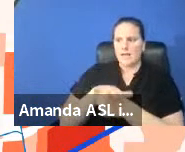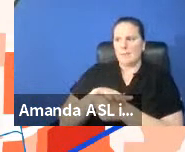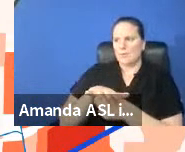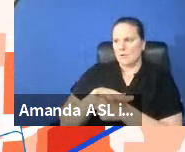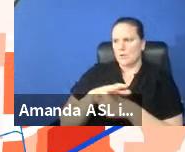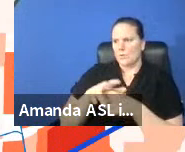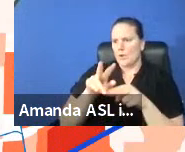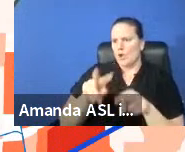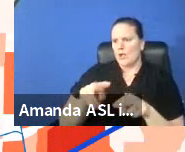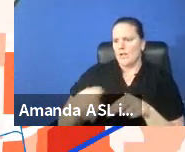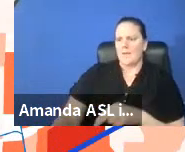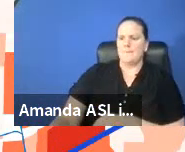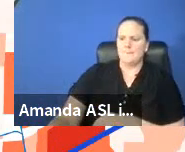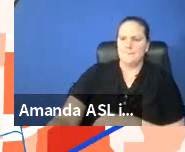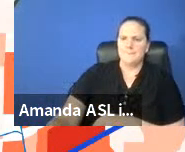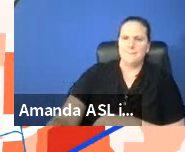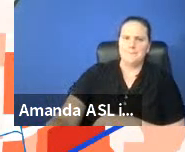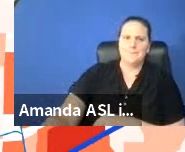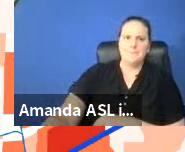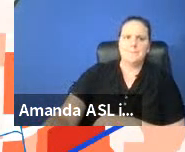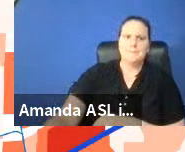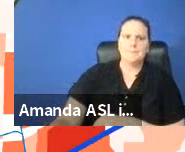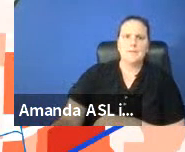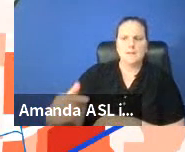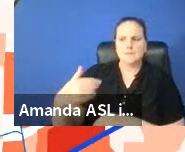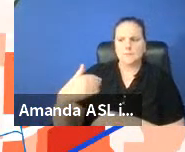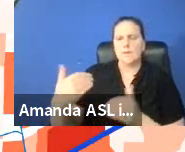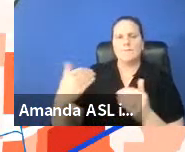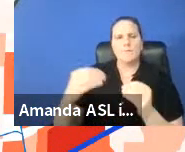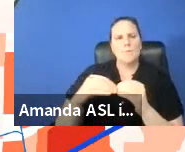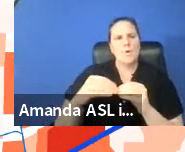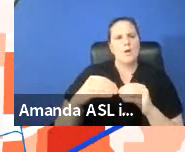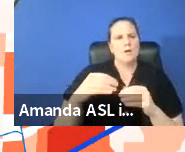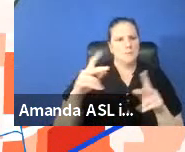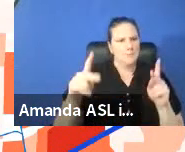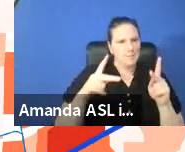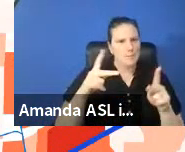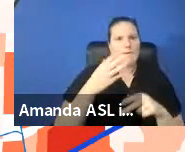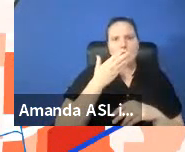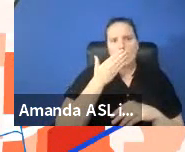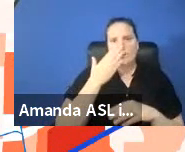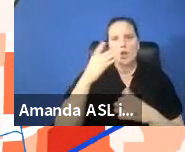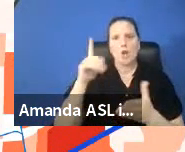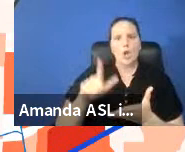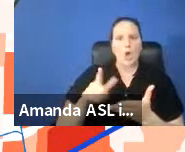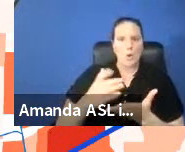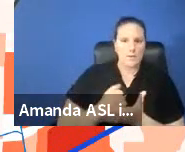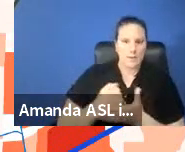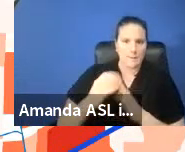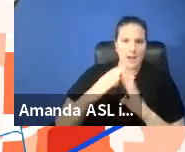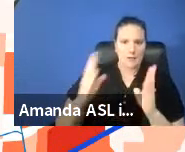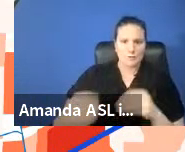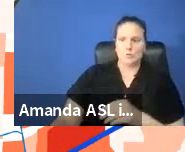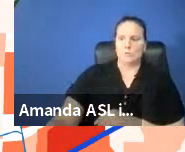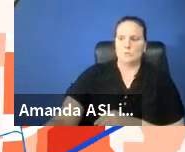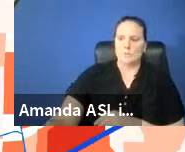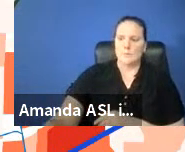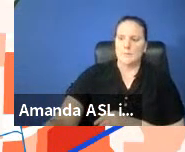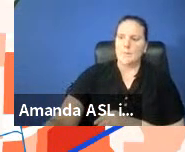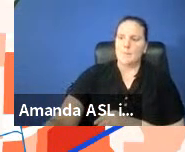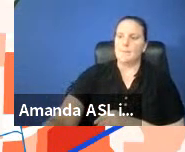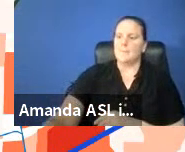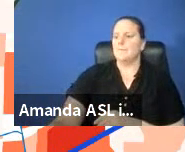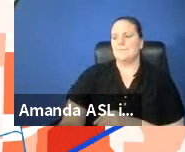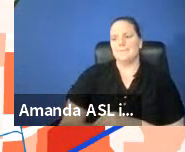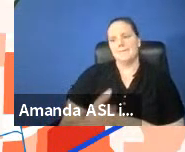were looking at that seemed to have a higher concentration, people of color, low-income households. So there seems to be somewhat of